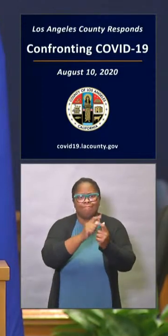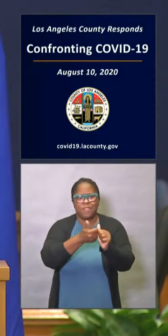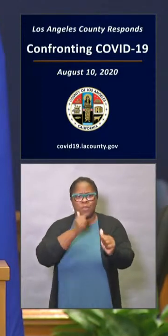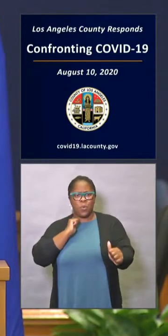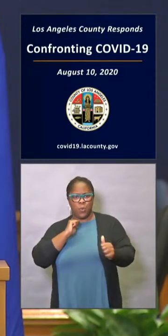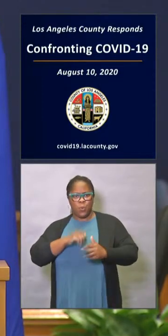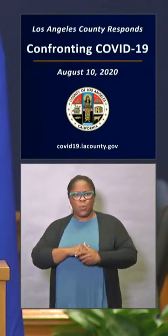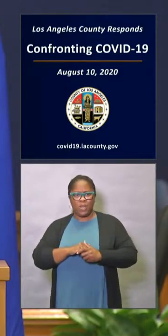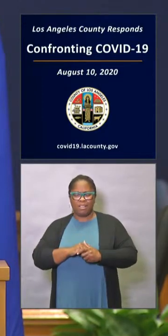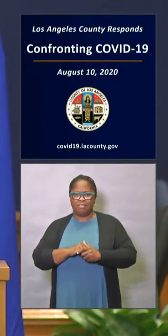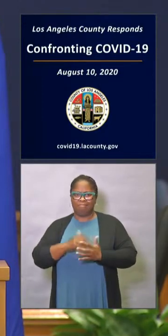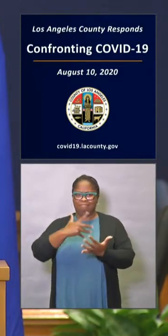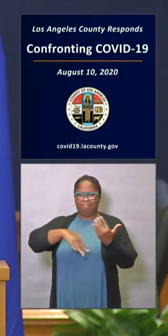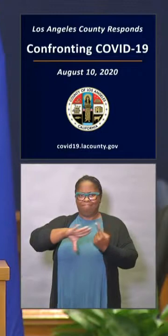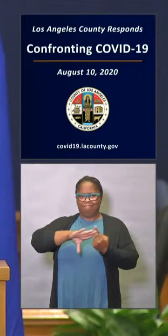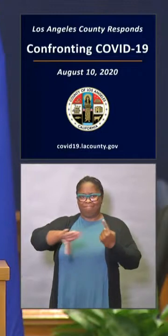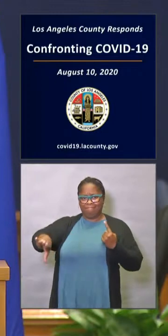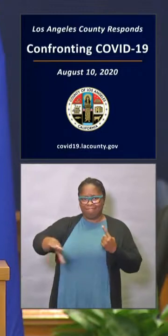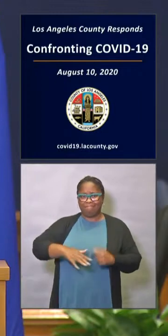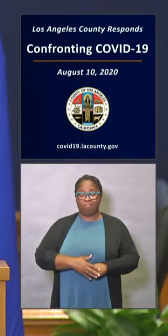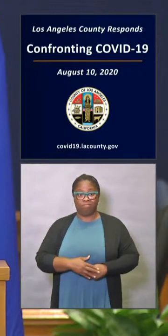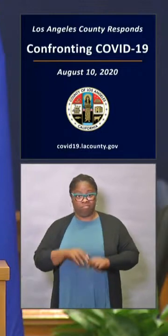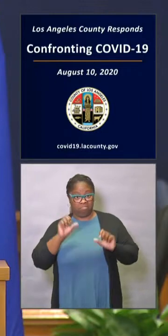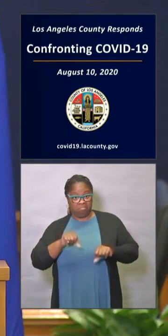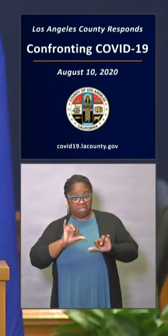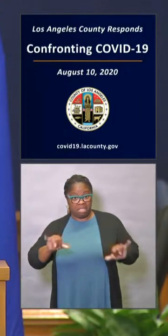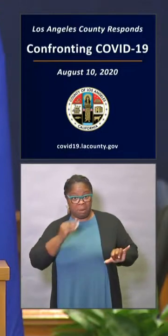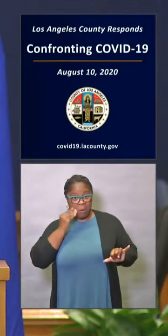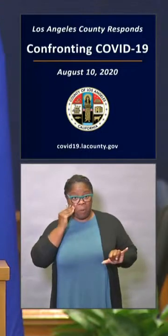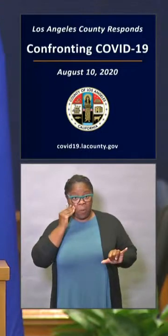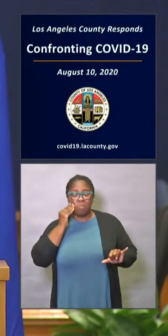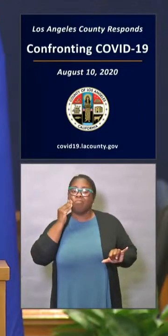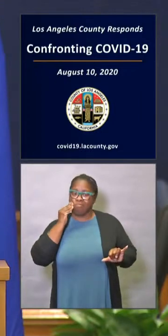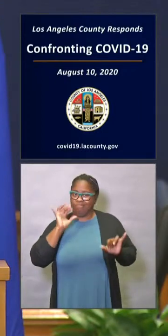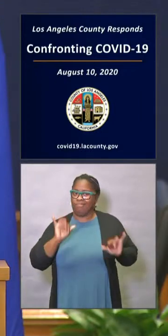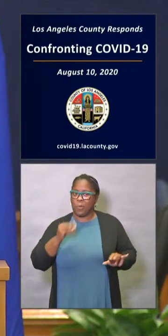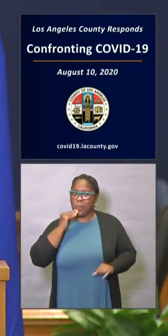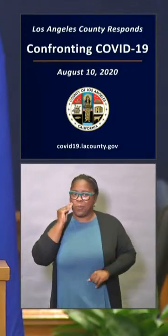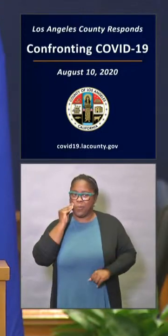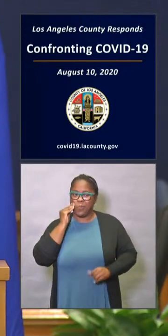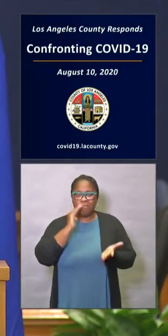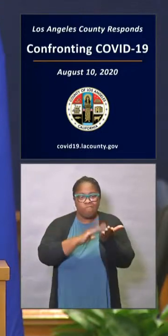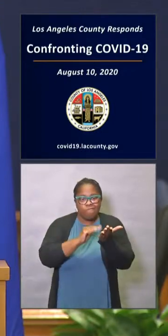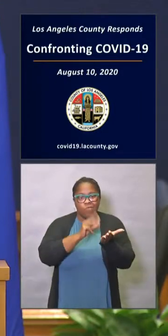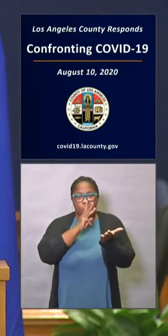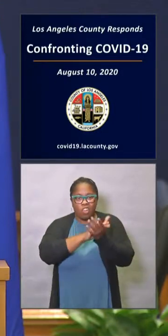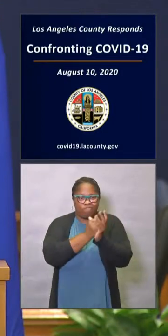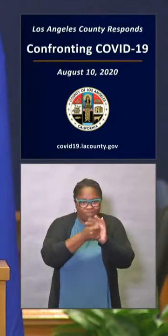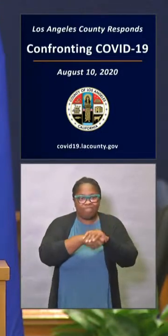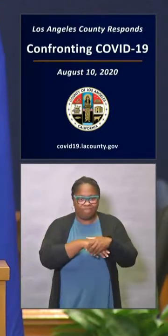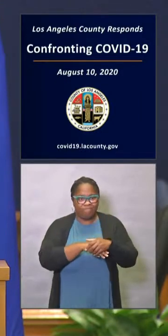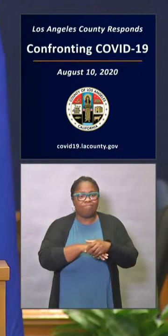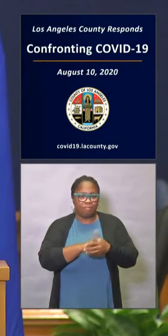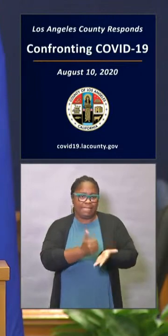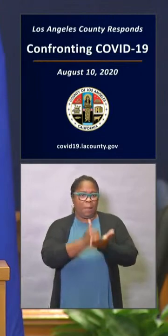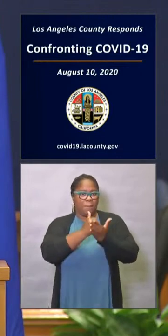distance, stay home as much as you can, and wash your hands. It is helping. And now we'll take your